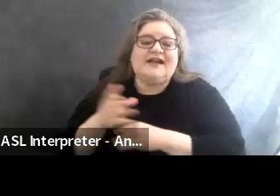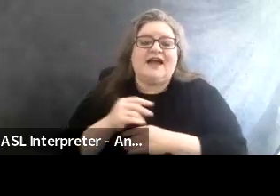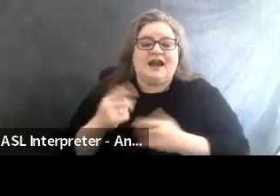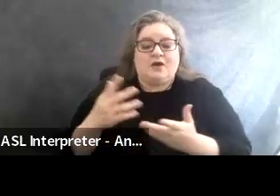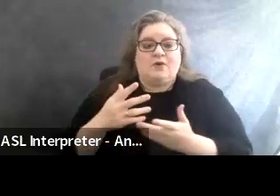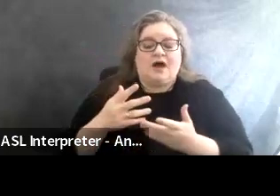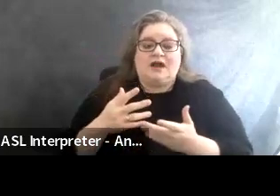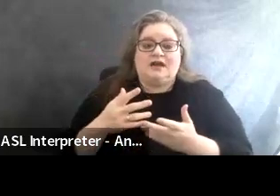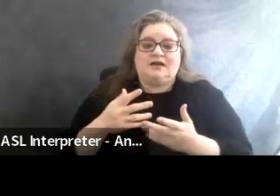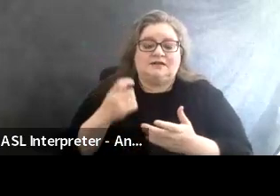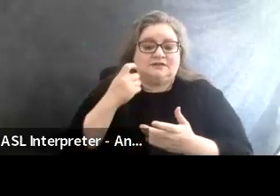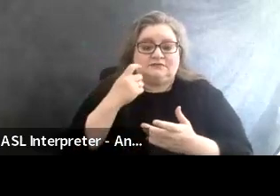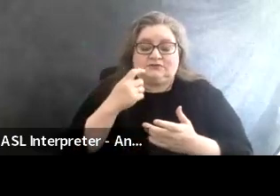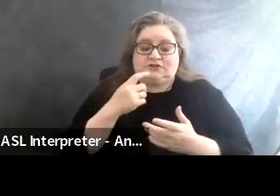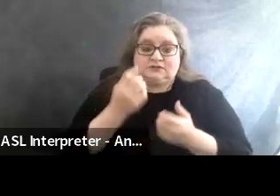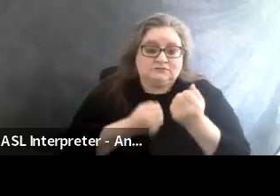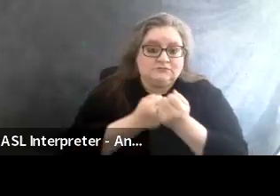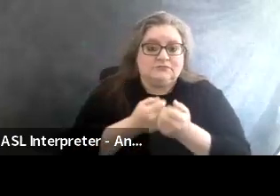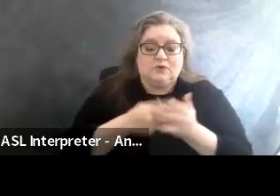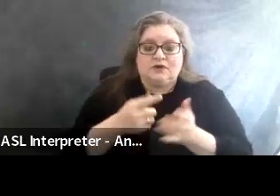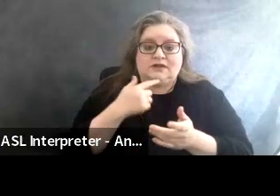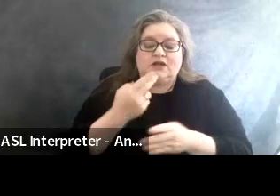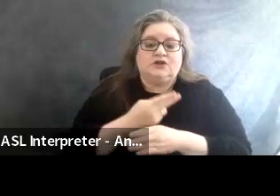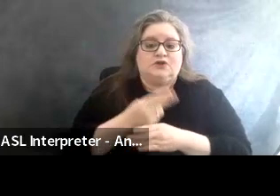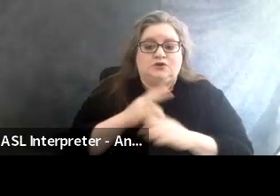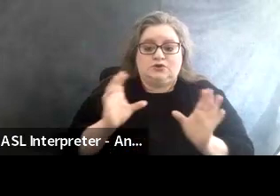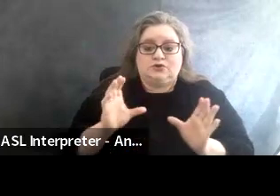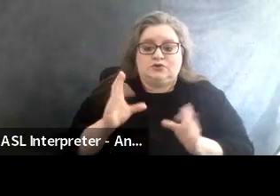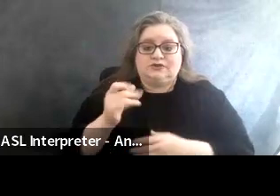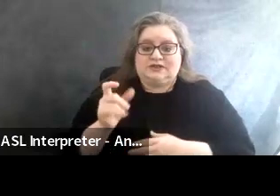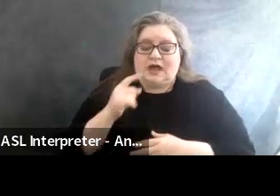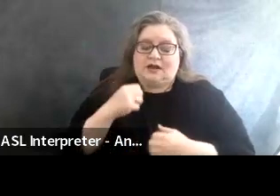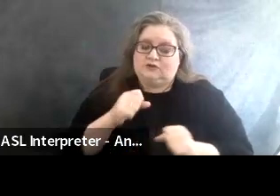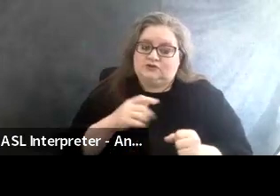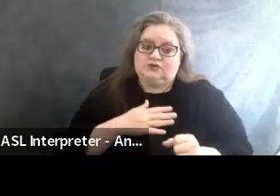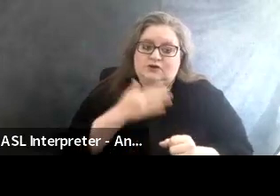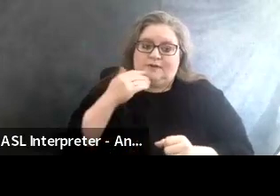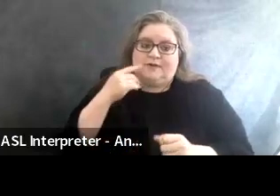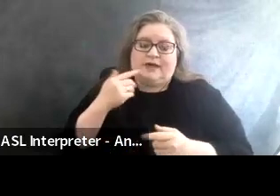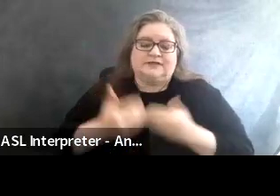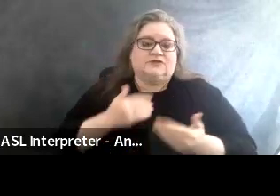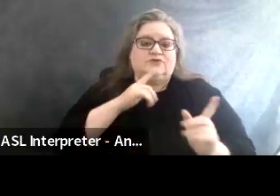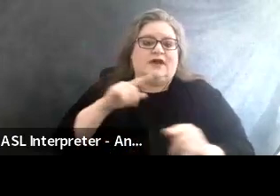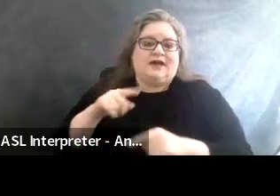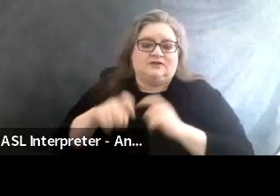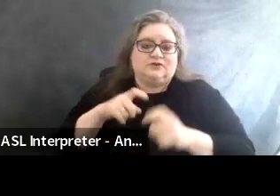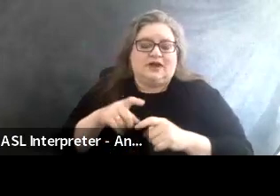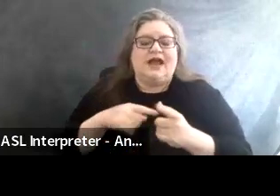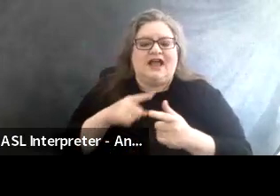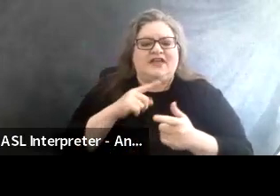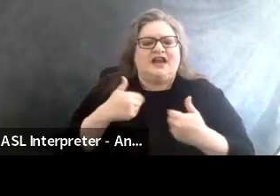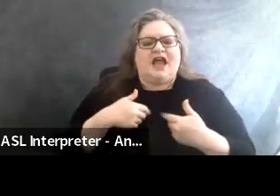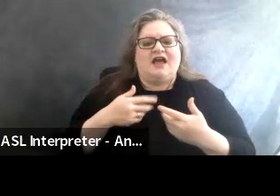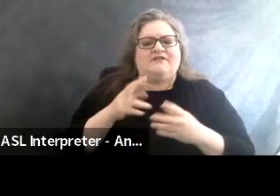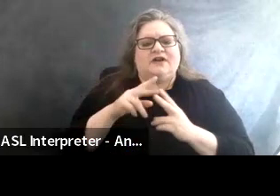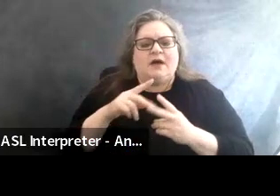and double down on what Jess says and really encourage you all to use the chat. I'm going to try my best to answer questions as we go. And then we have a couple of breaks